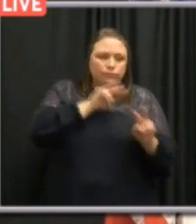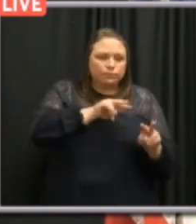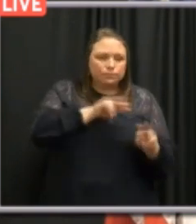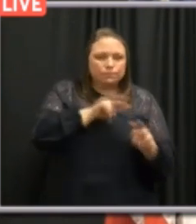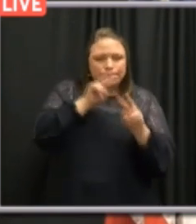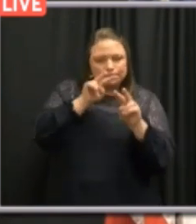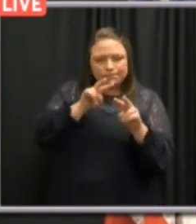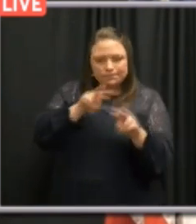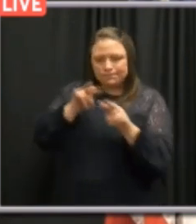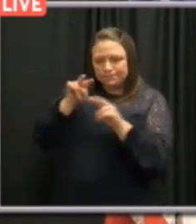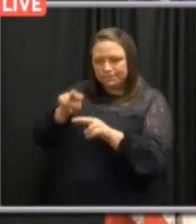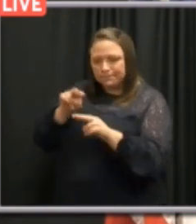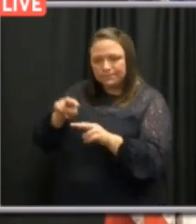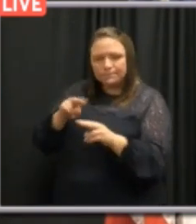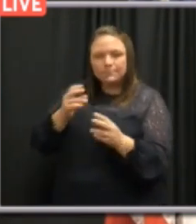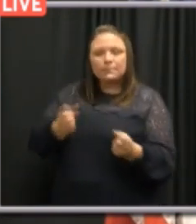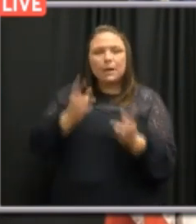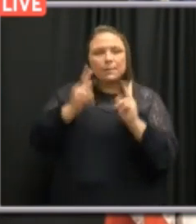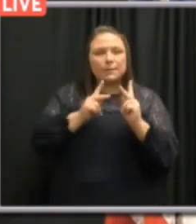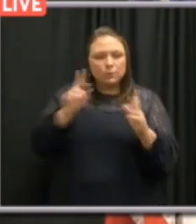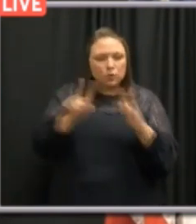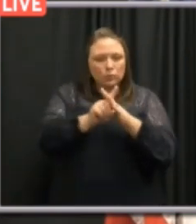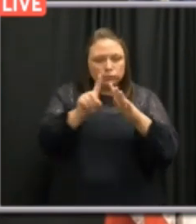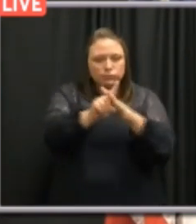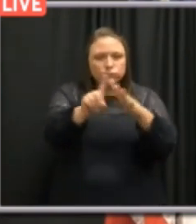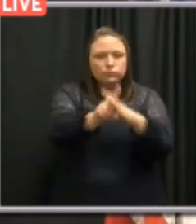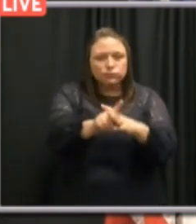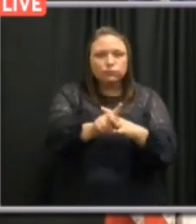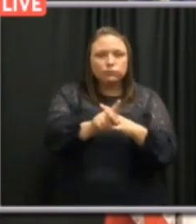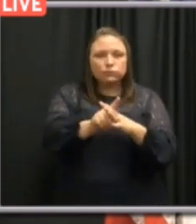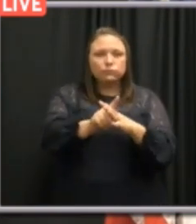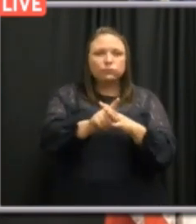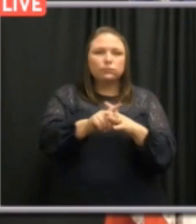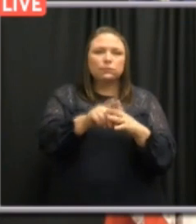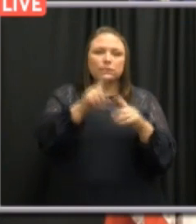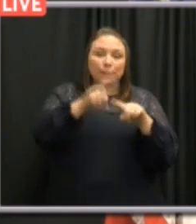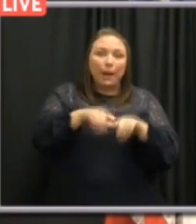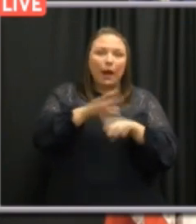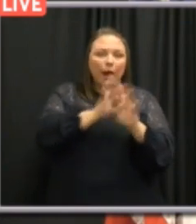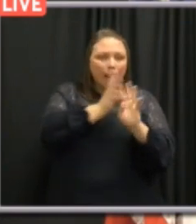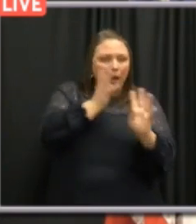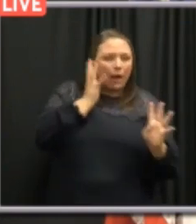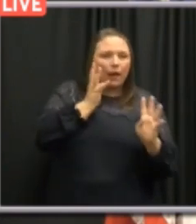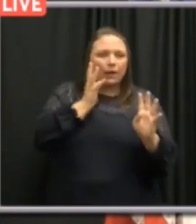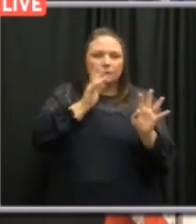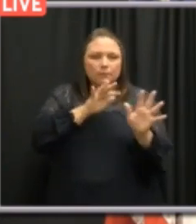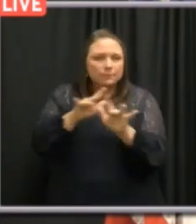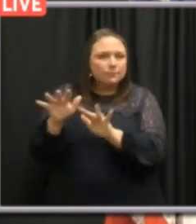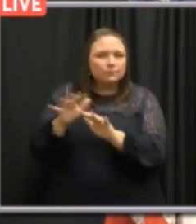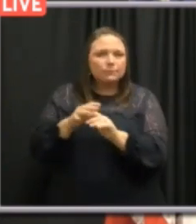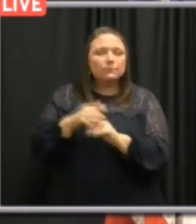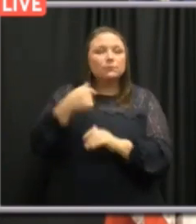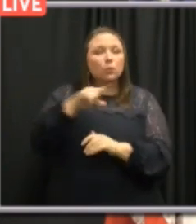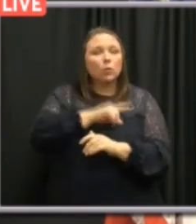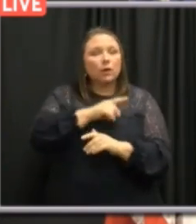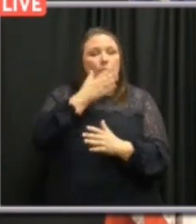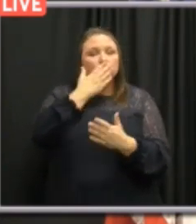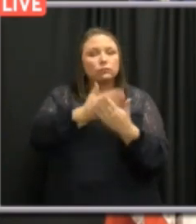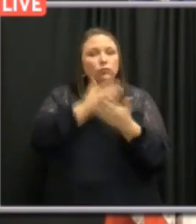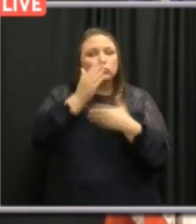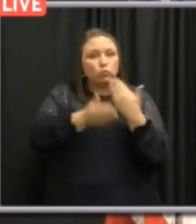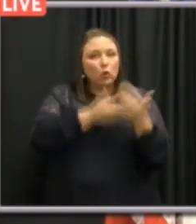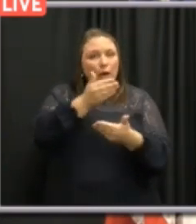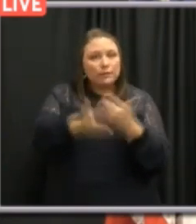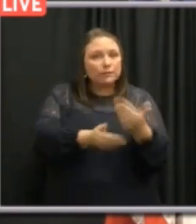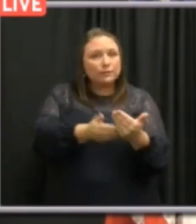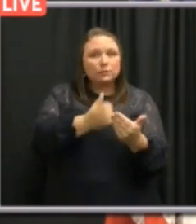monitor the demand of our assessment sites as a factor of lines and so forth. We have a reasonable process that